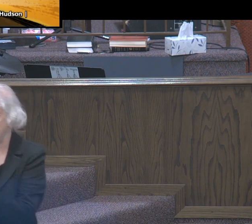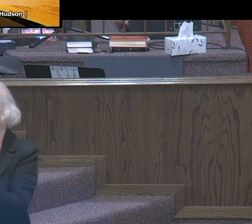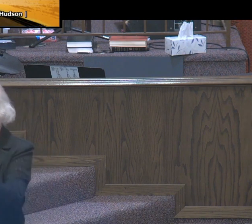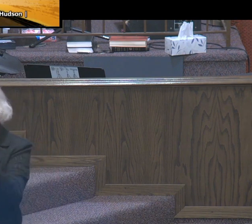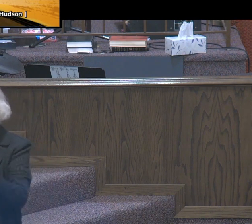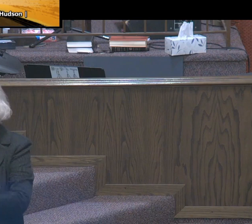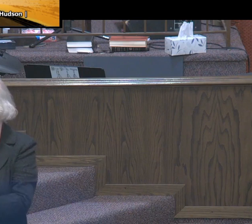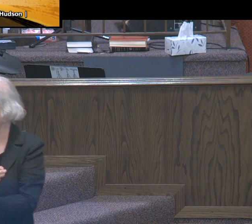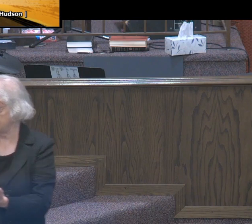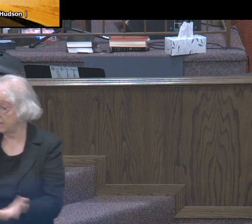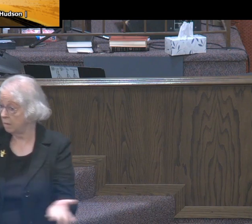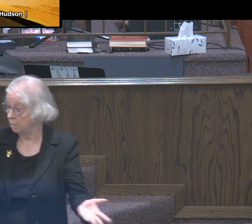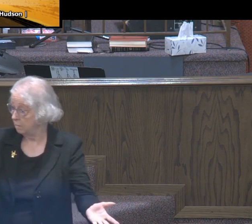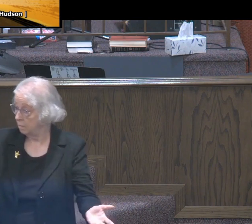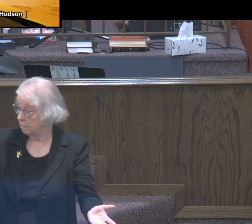Name.